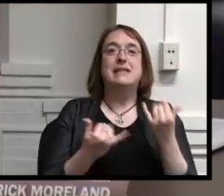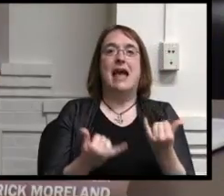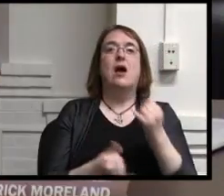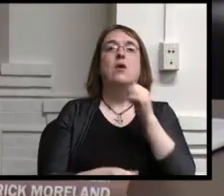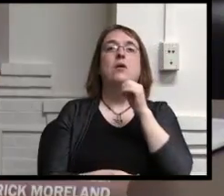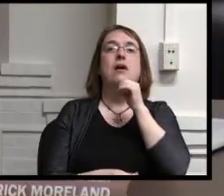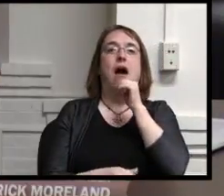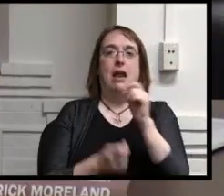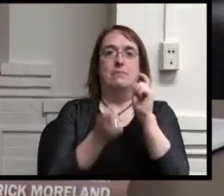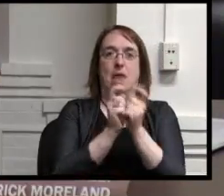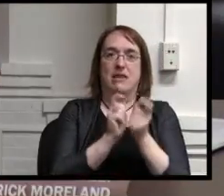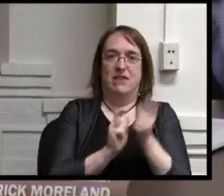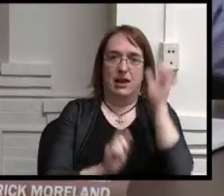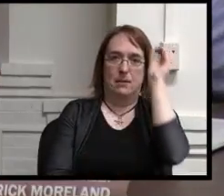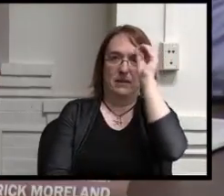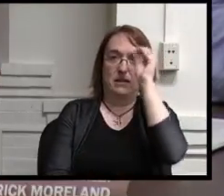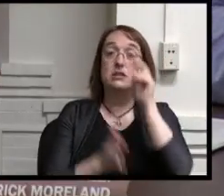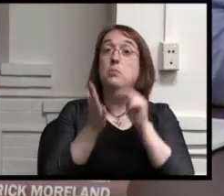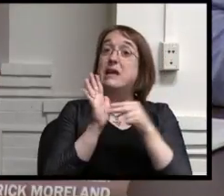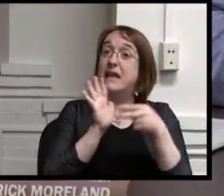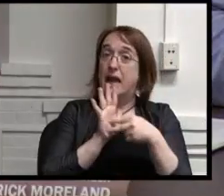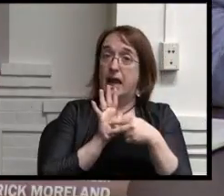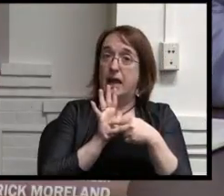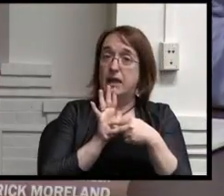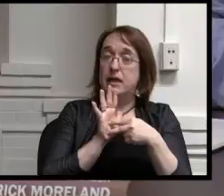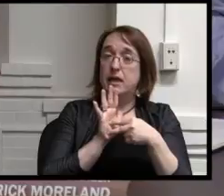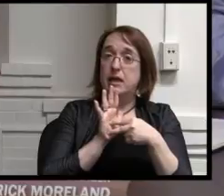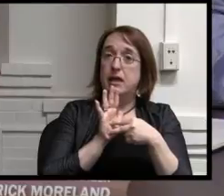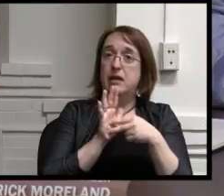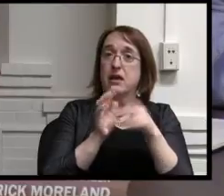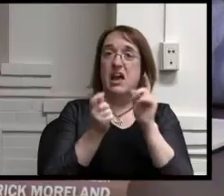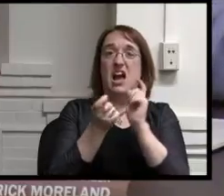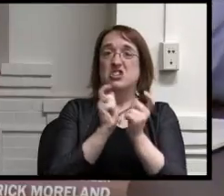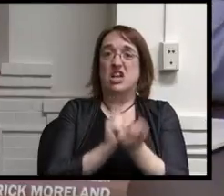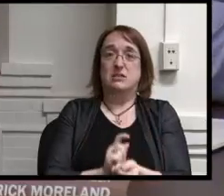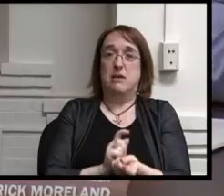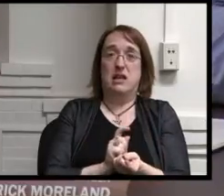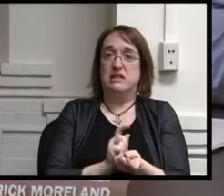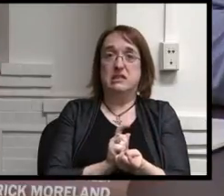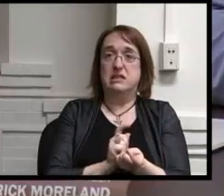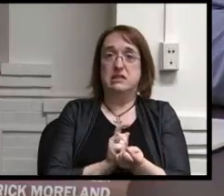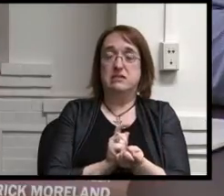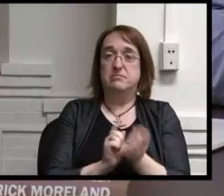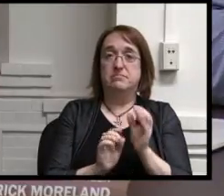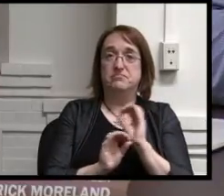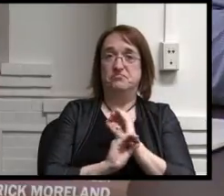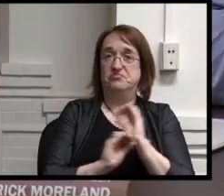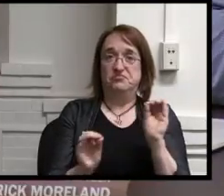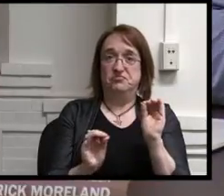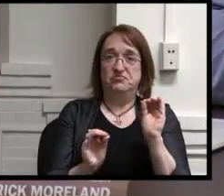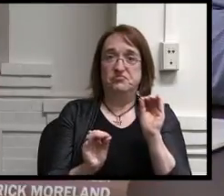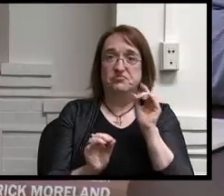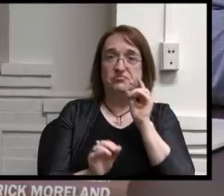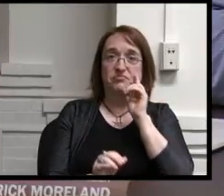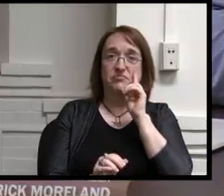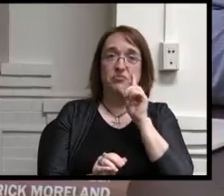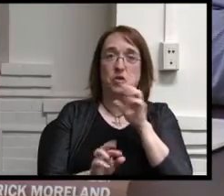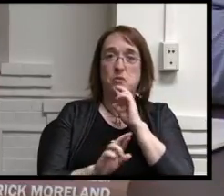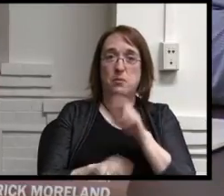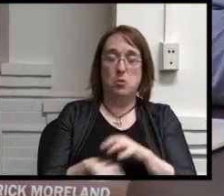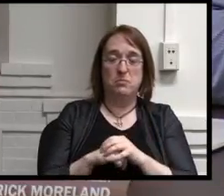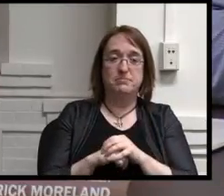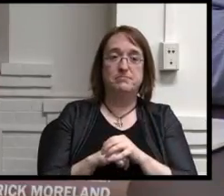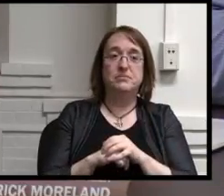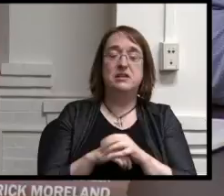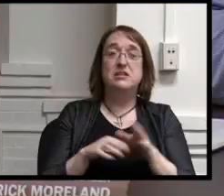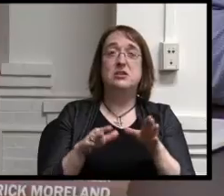opinion. And that's a good thing. That means they didn't have to adjust the opinion for deficiencies in our reporting. And basically it